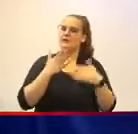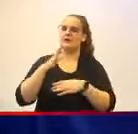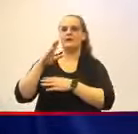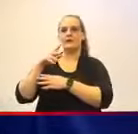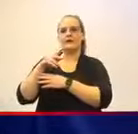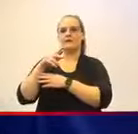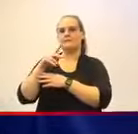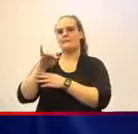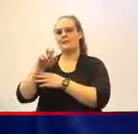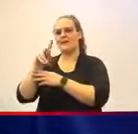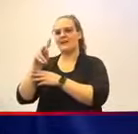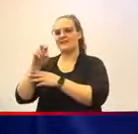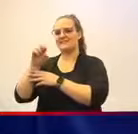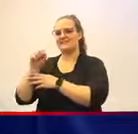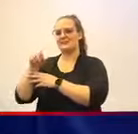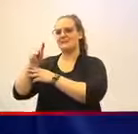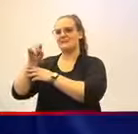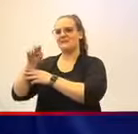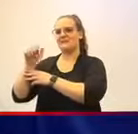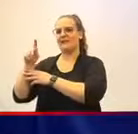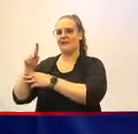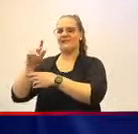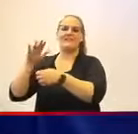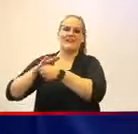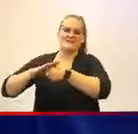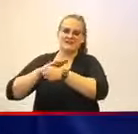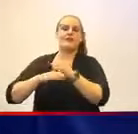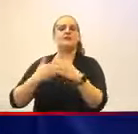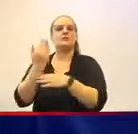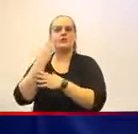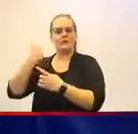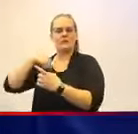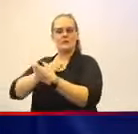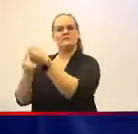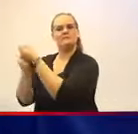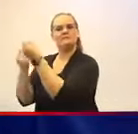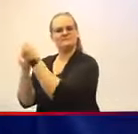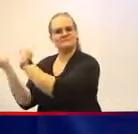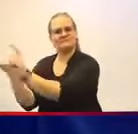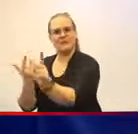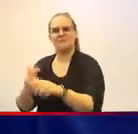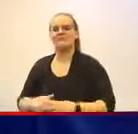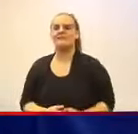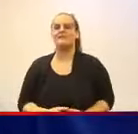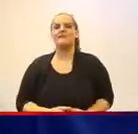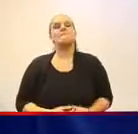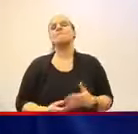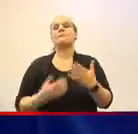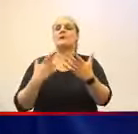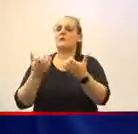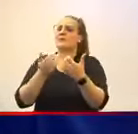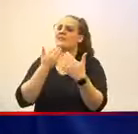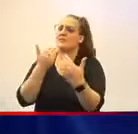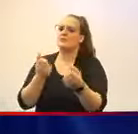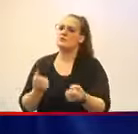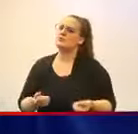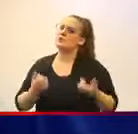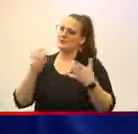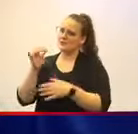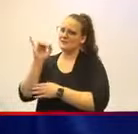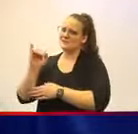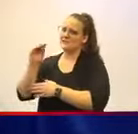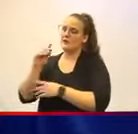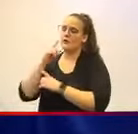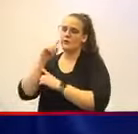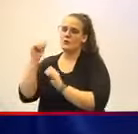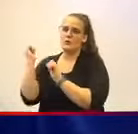that we've got their backs. Again, we want to thank you so much, Inside Out, for all of your dedicated